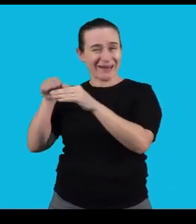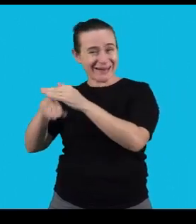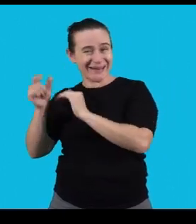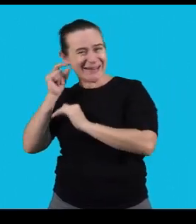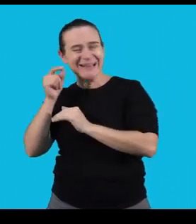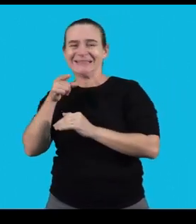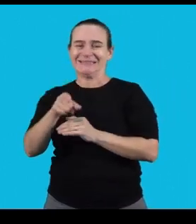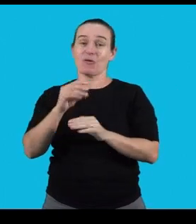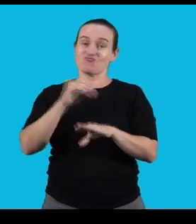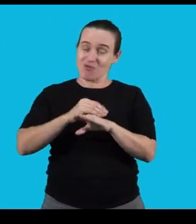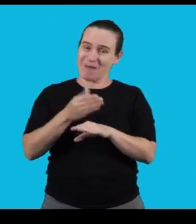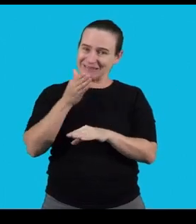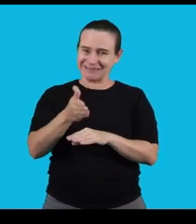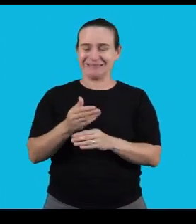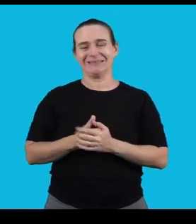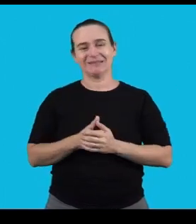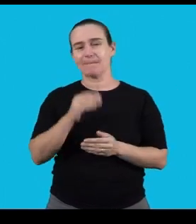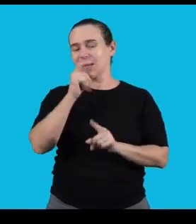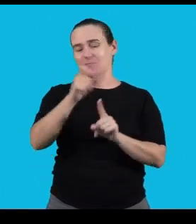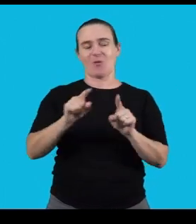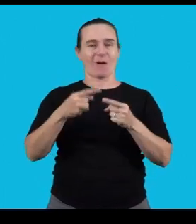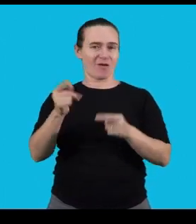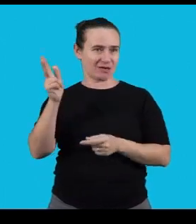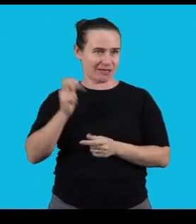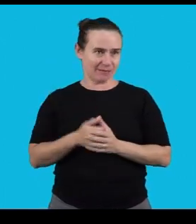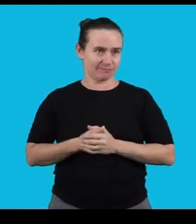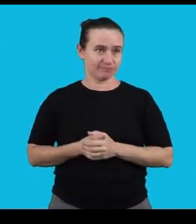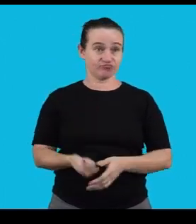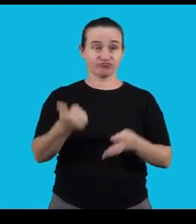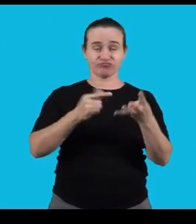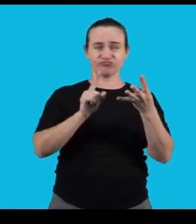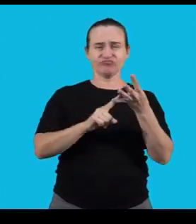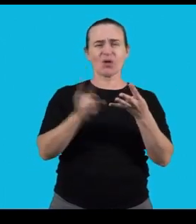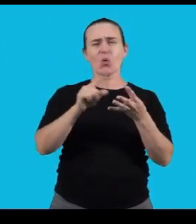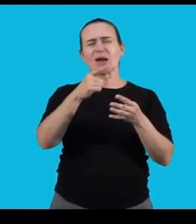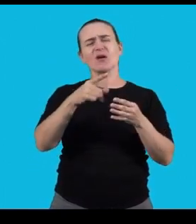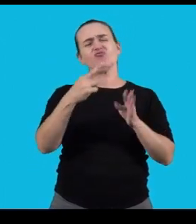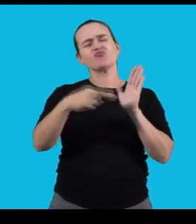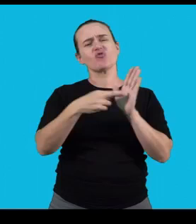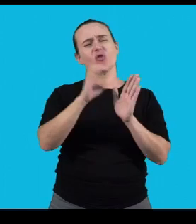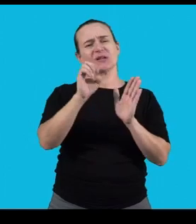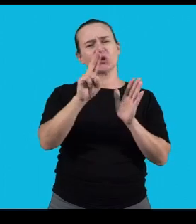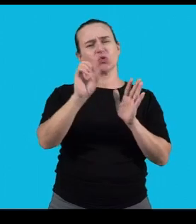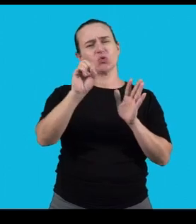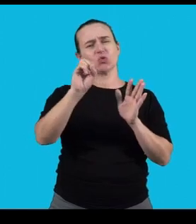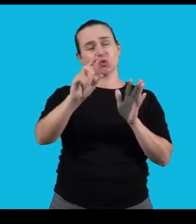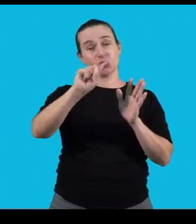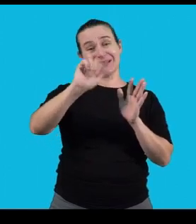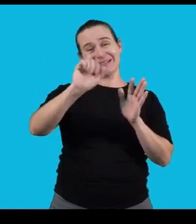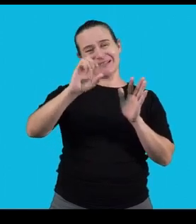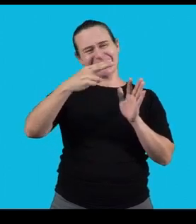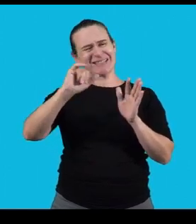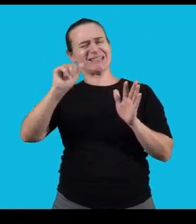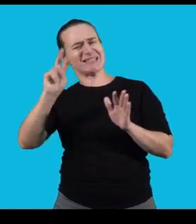ear to the inner ear is compromised. Therefore, a person will not be able to hear. 344, describe the role of Eustachian